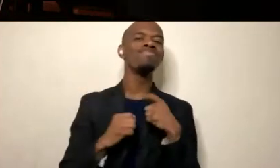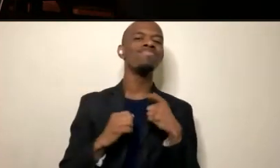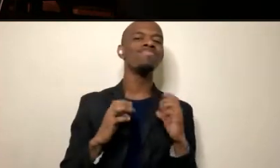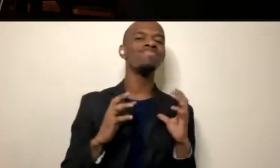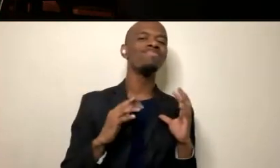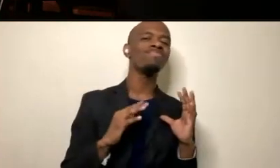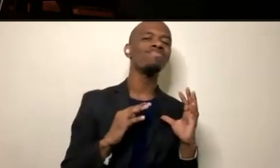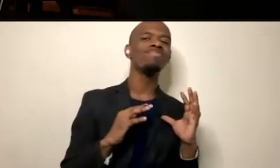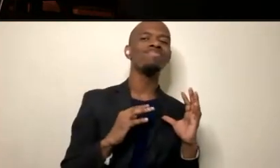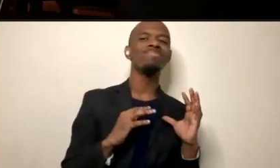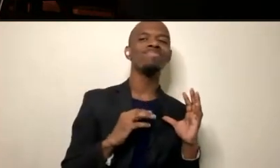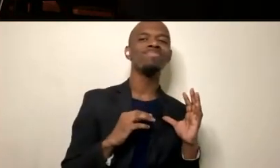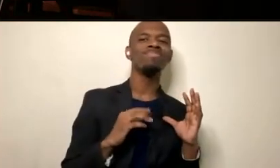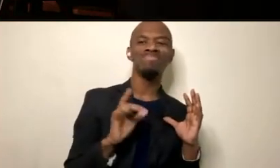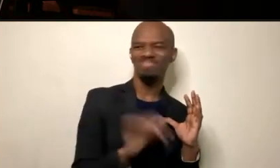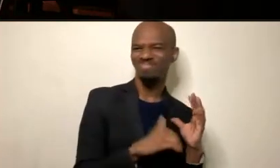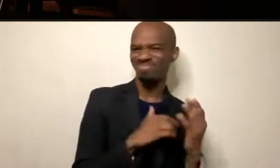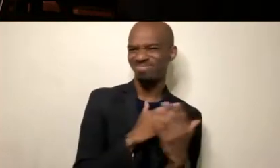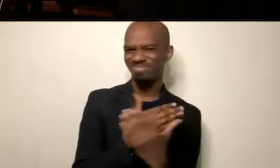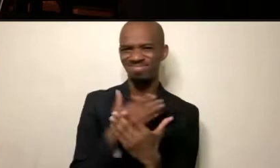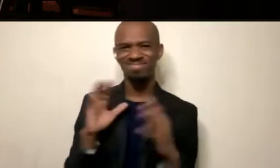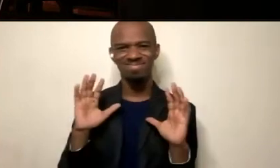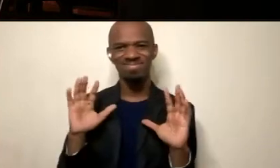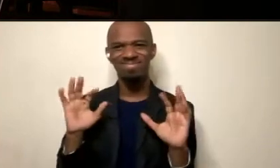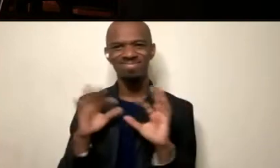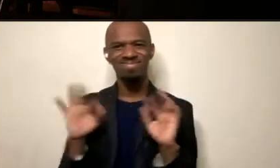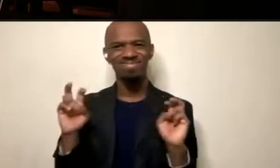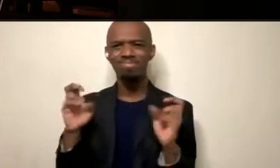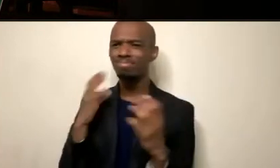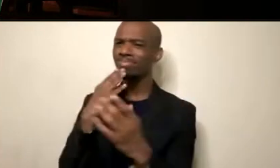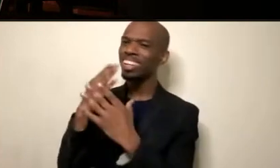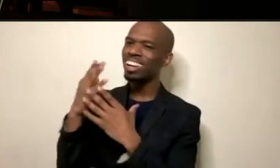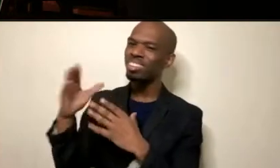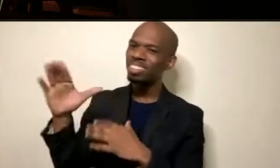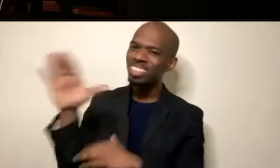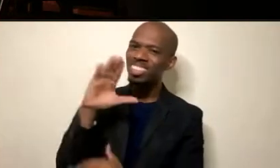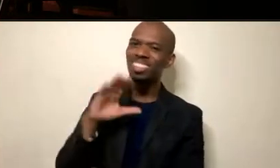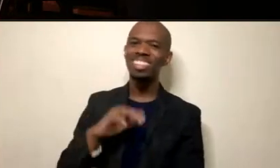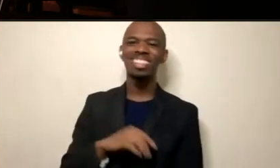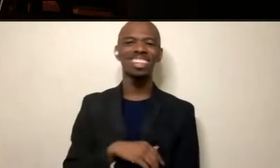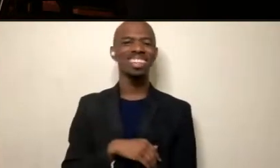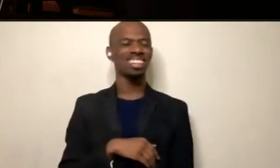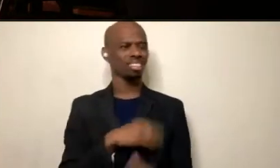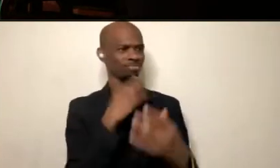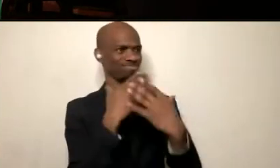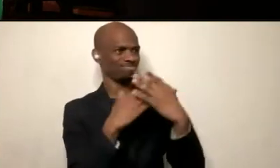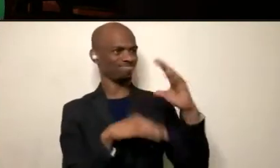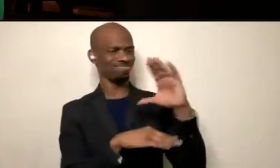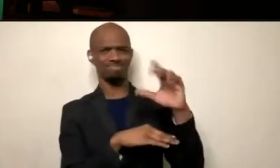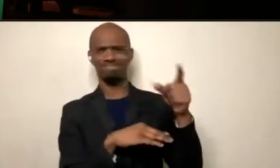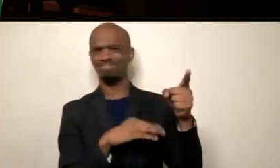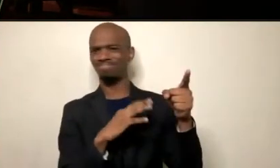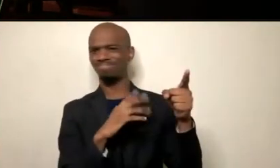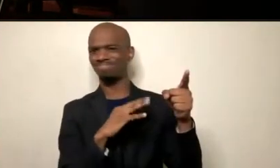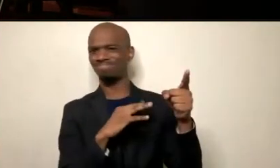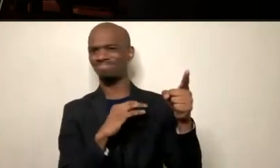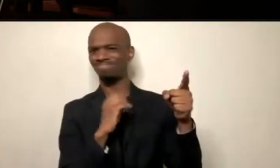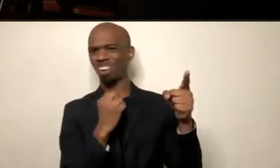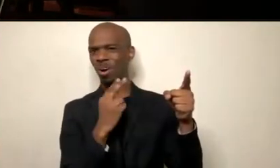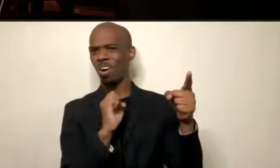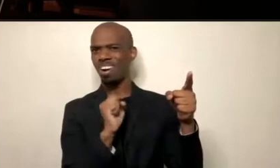Good afternoon. We can jump off here. Oh, yeah. Thank you, thank you.